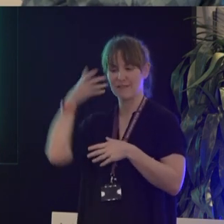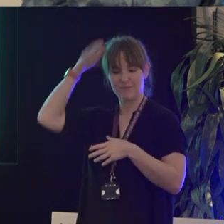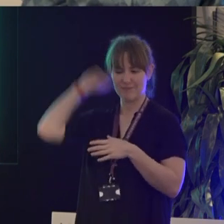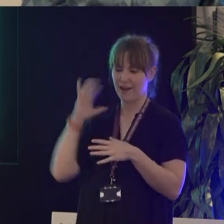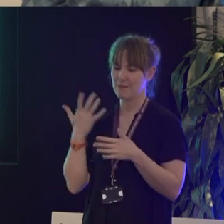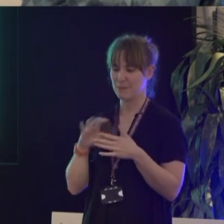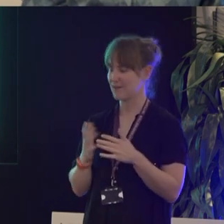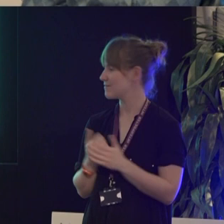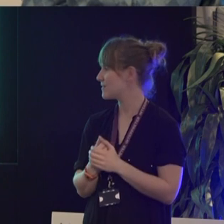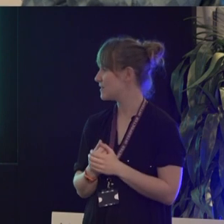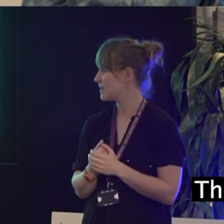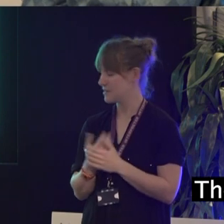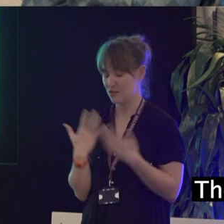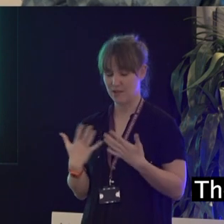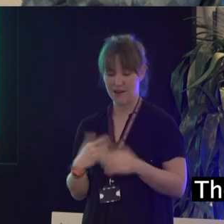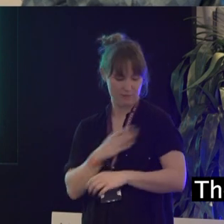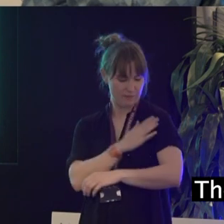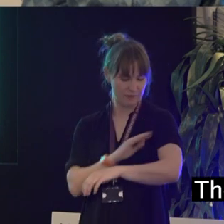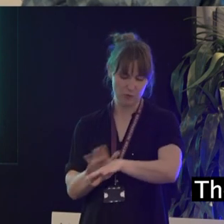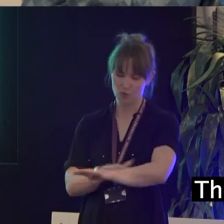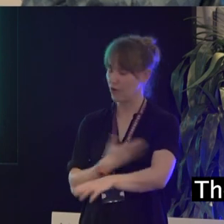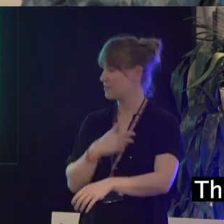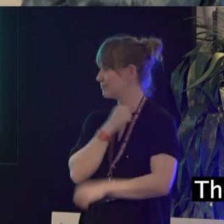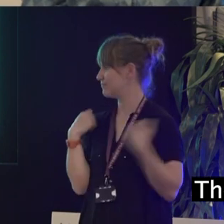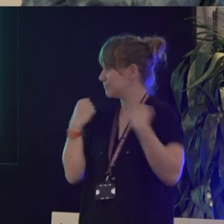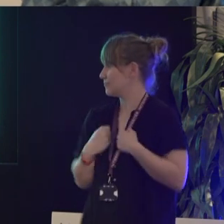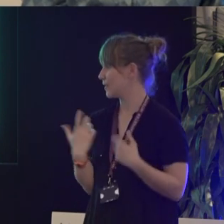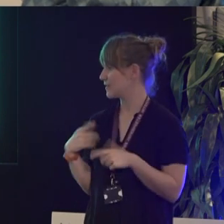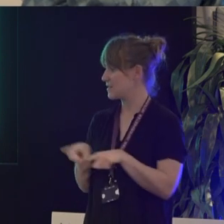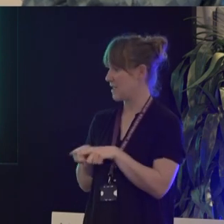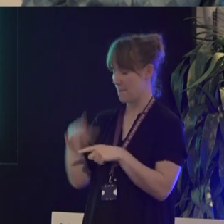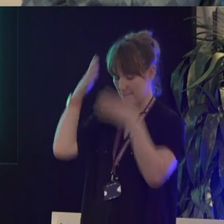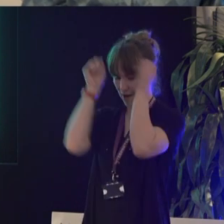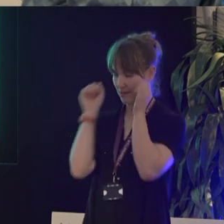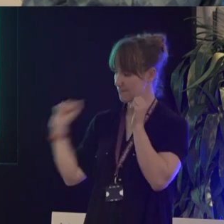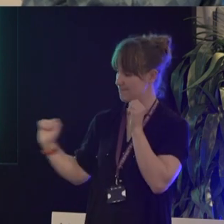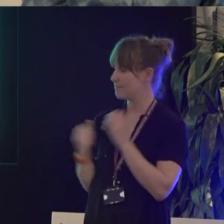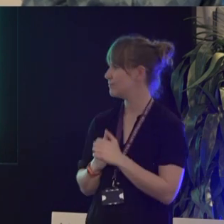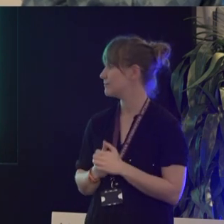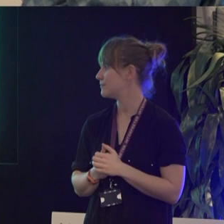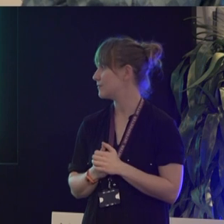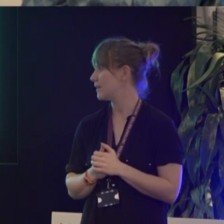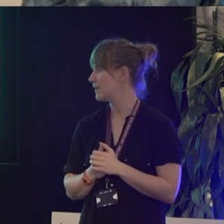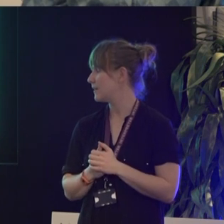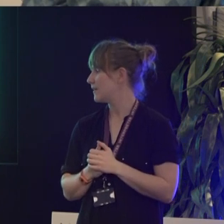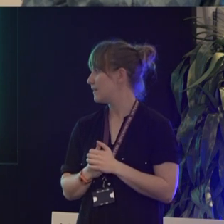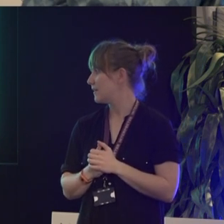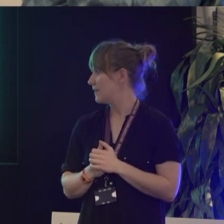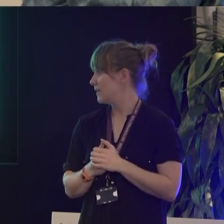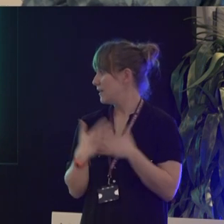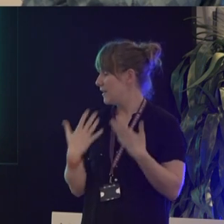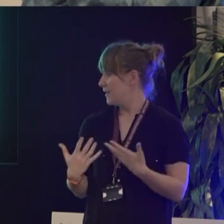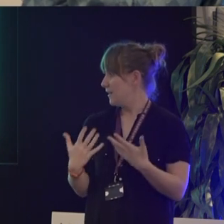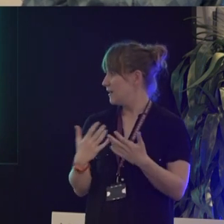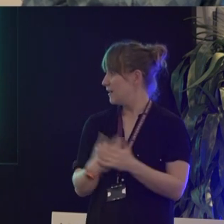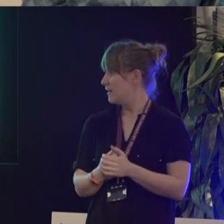And a green cardigan, the same colour as Prince's beanie. We arranged it in advance. And